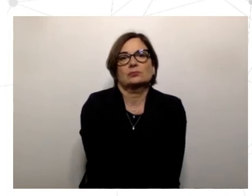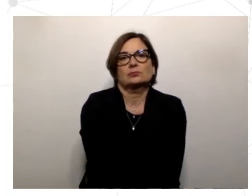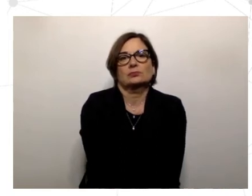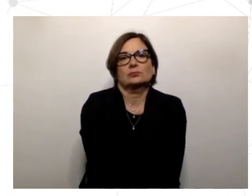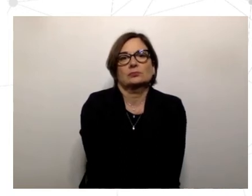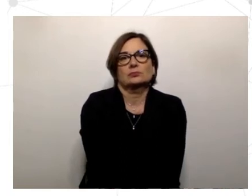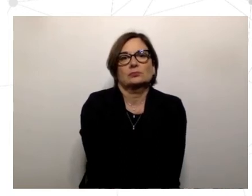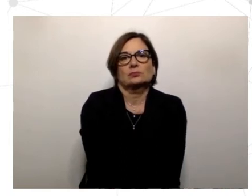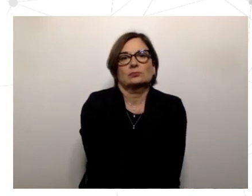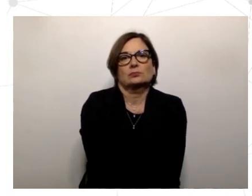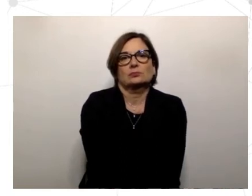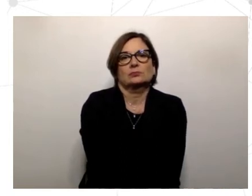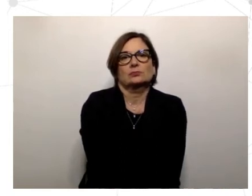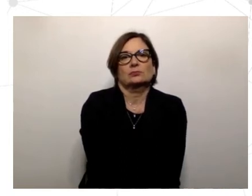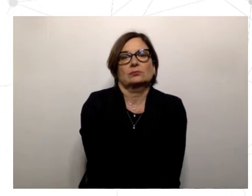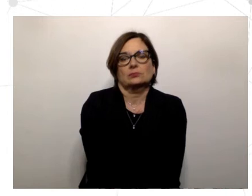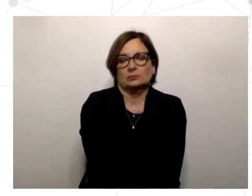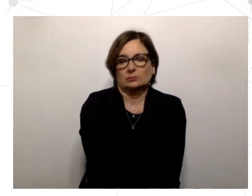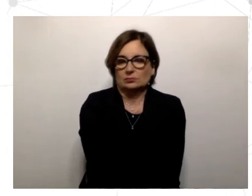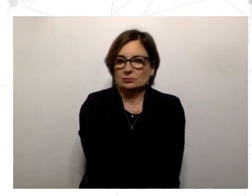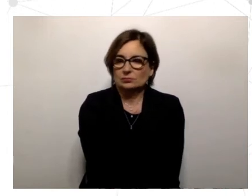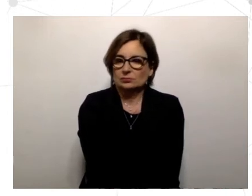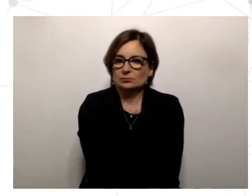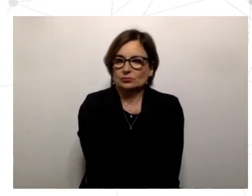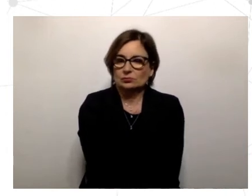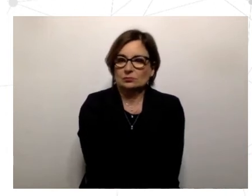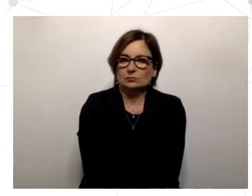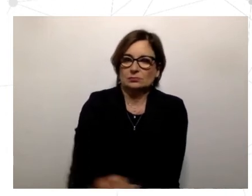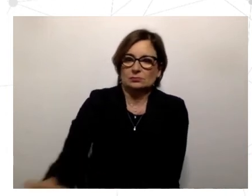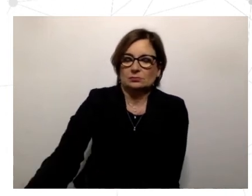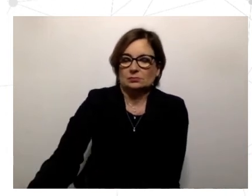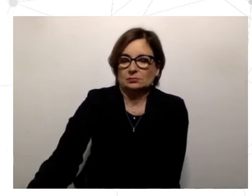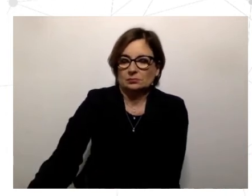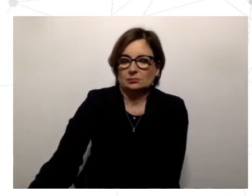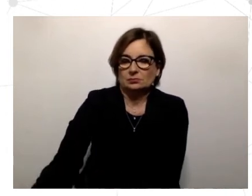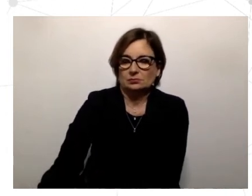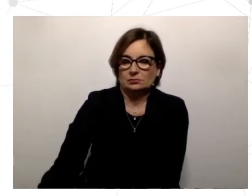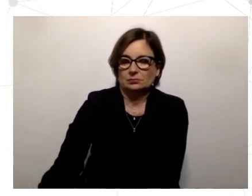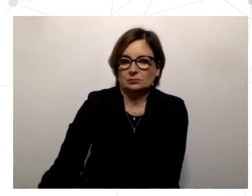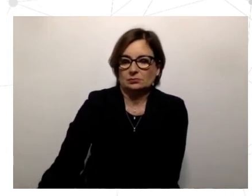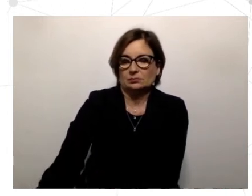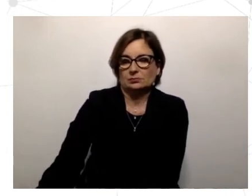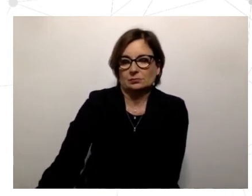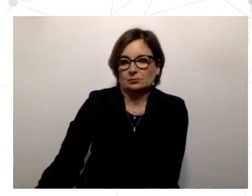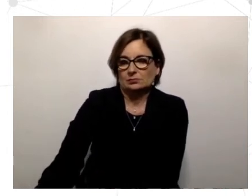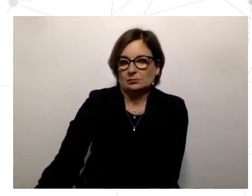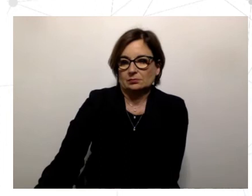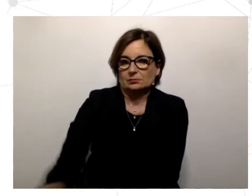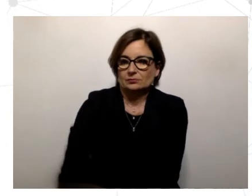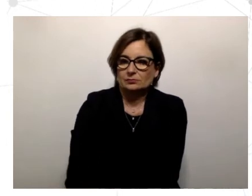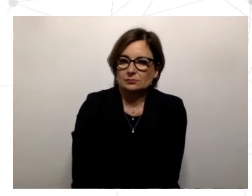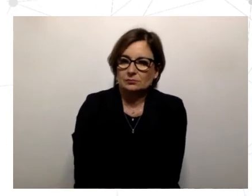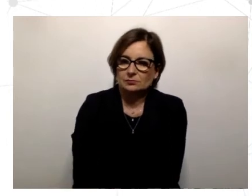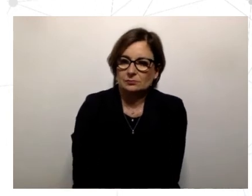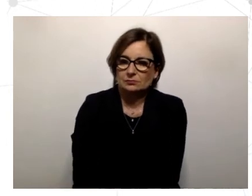them. And there are other kind of sporting headphones that people use when they go running,